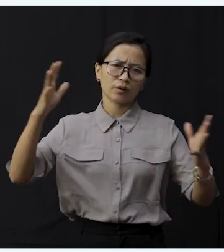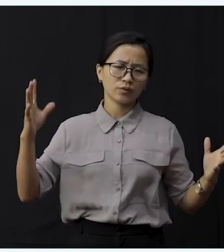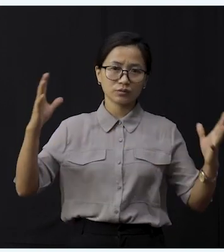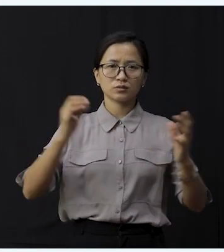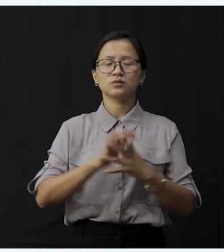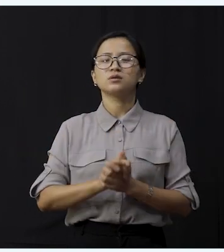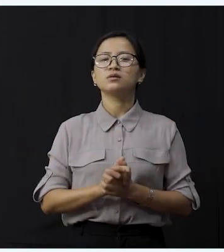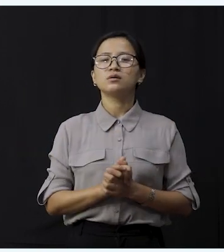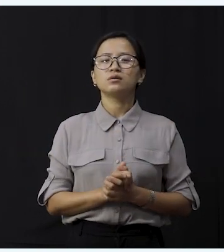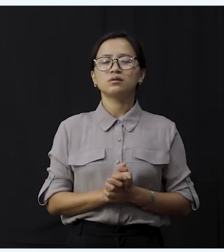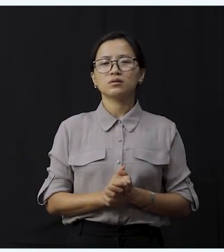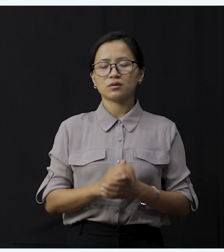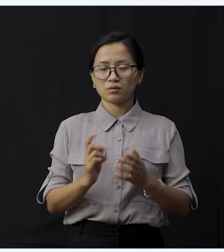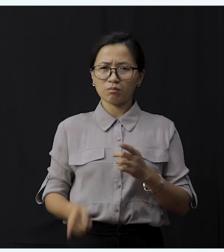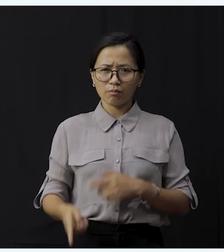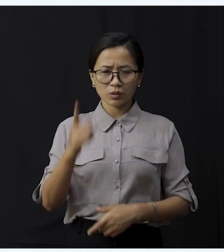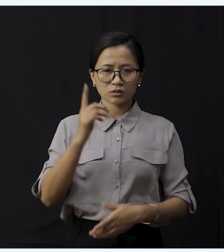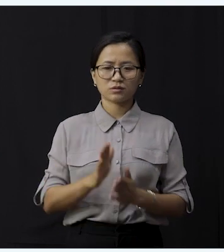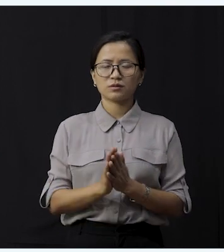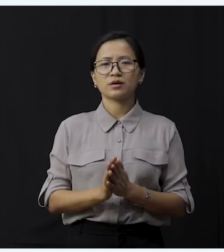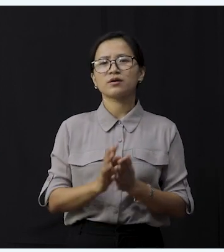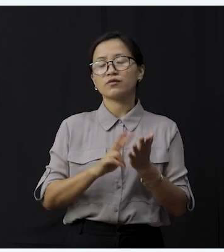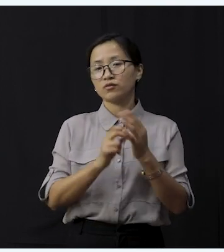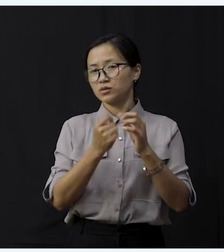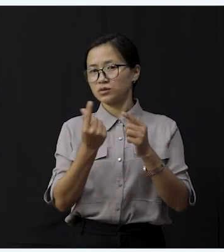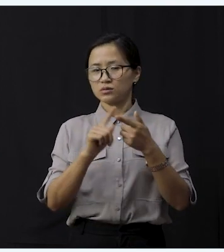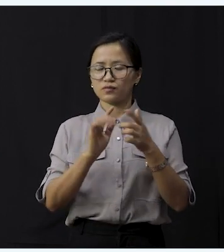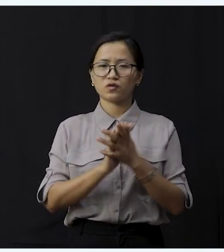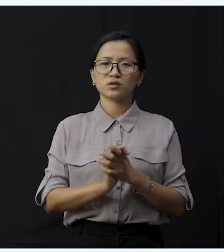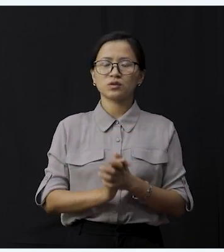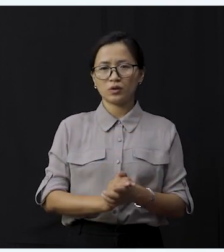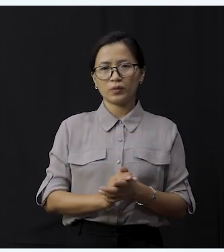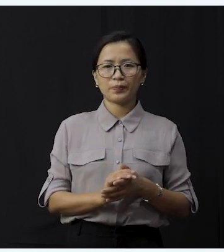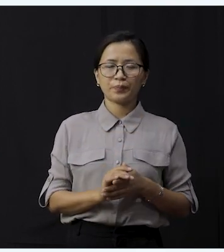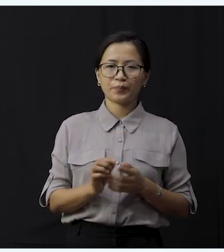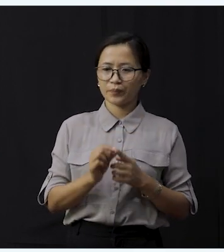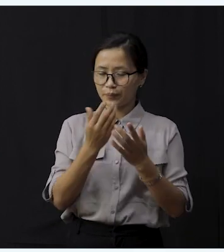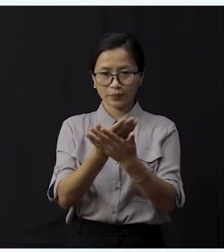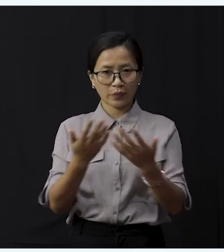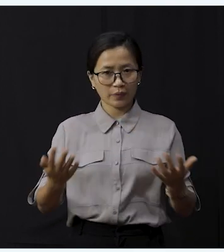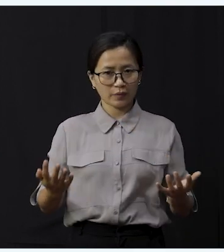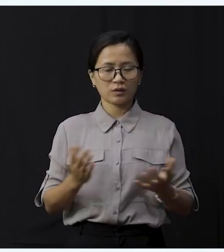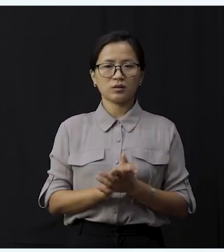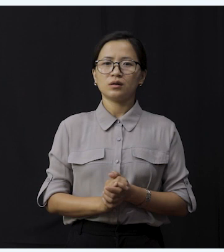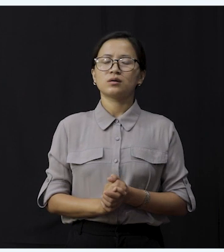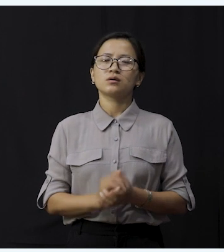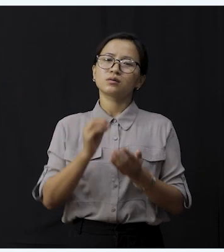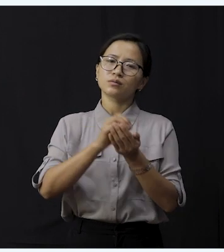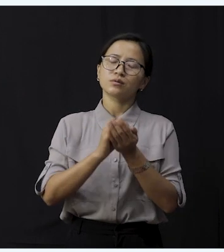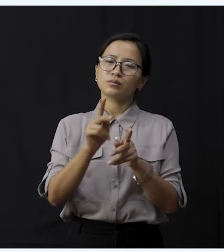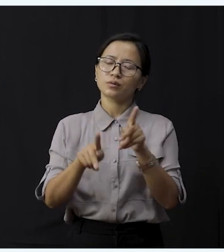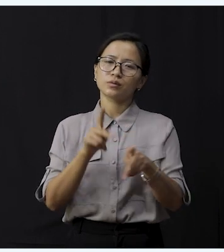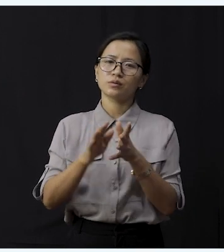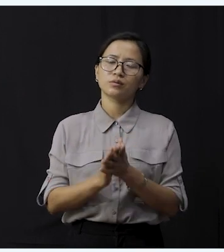or a most valued property, so it can it is maintained by the public and it is